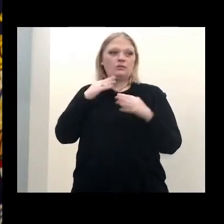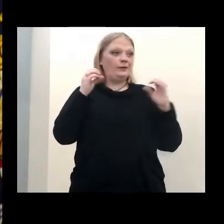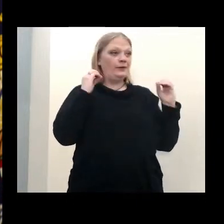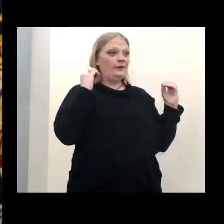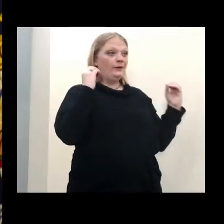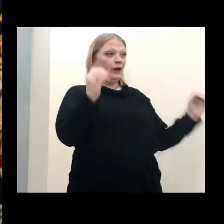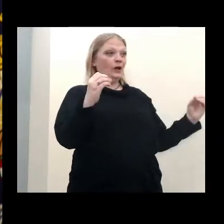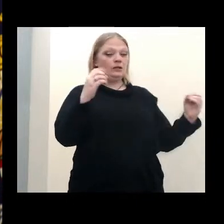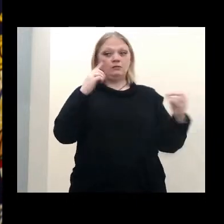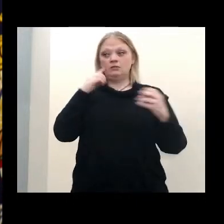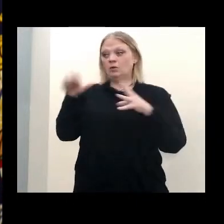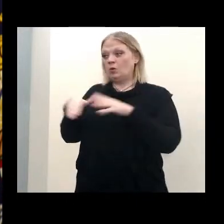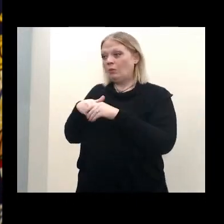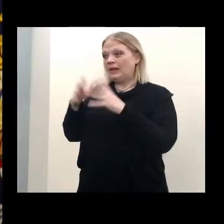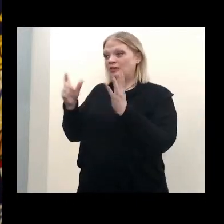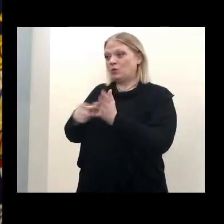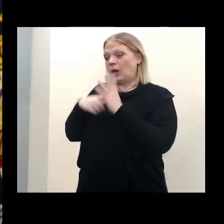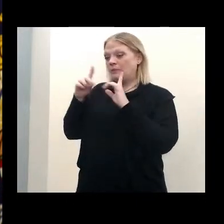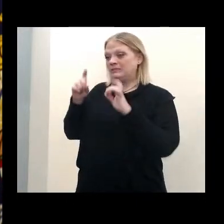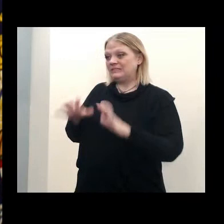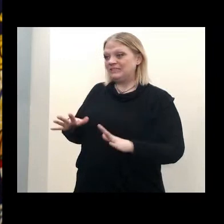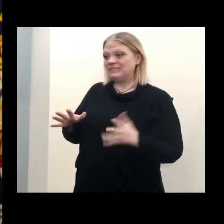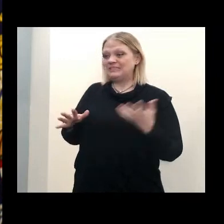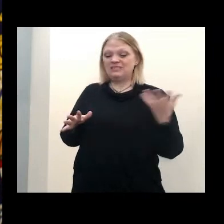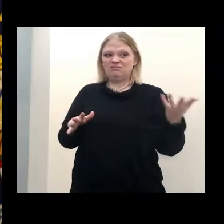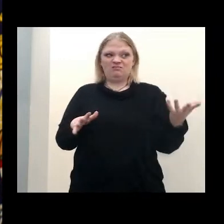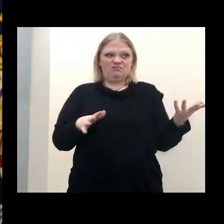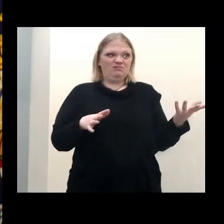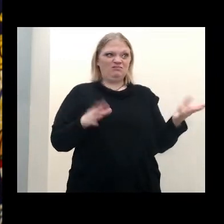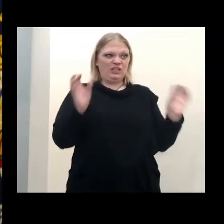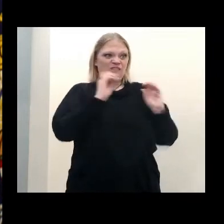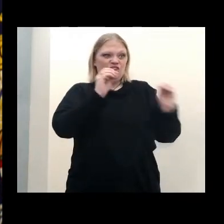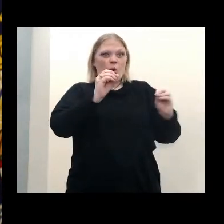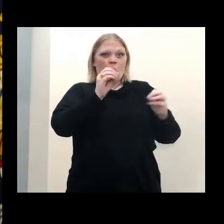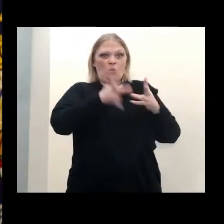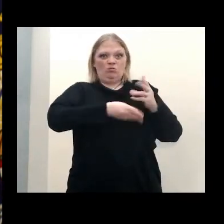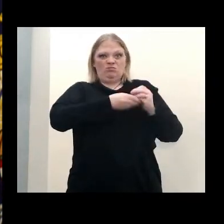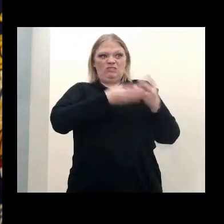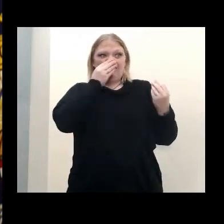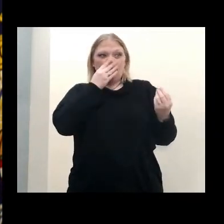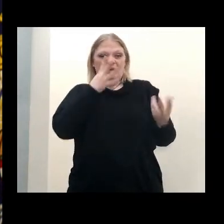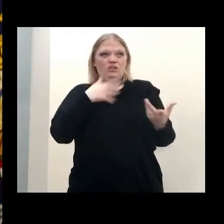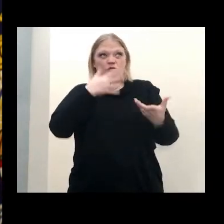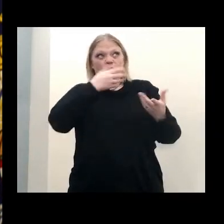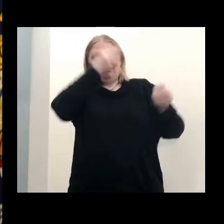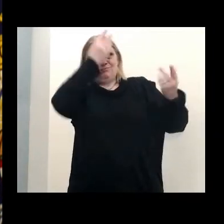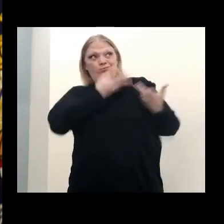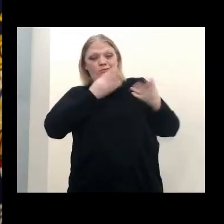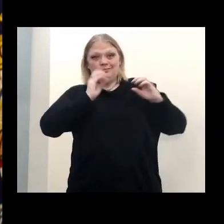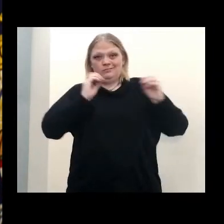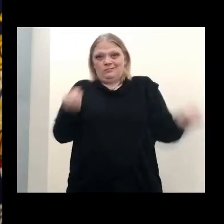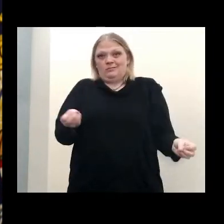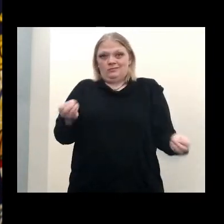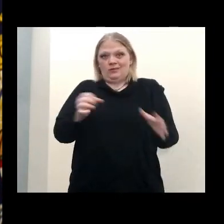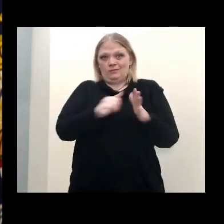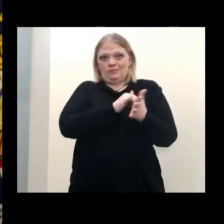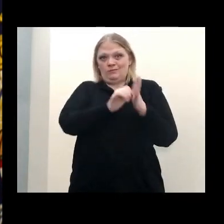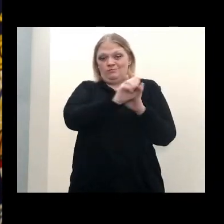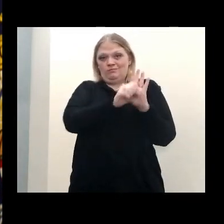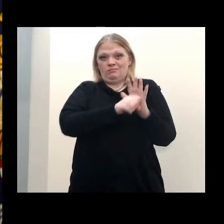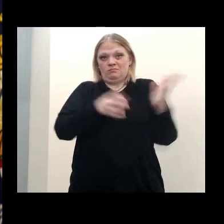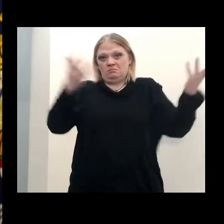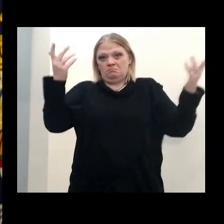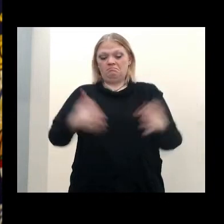and the requirements for testing and all that? I have no additional information. We have not received any additional information from New York State.